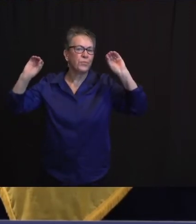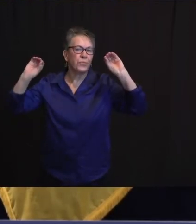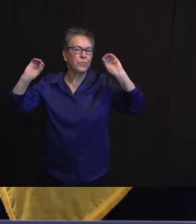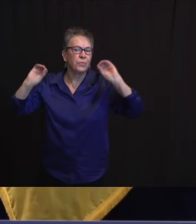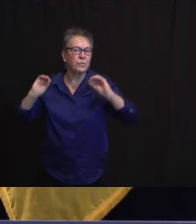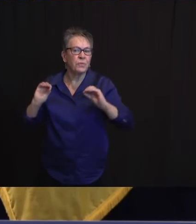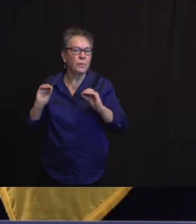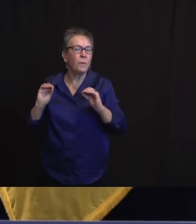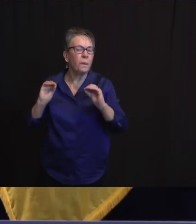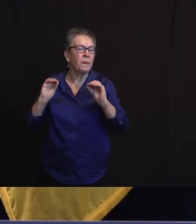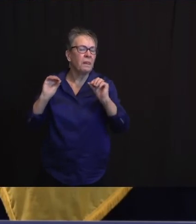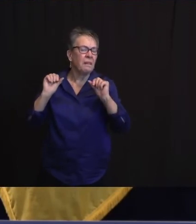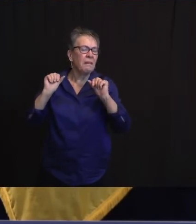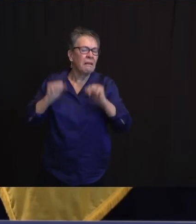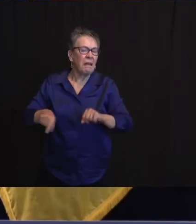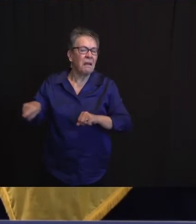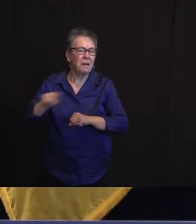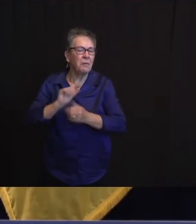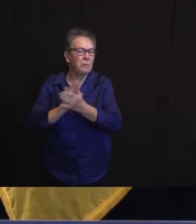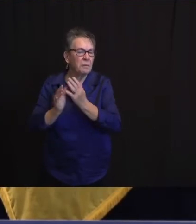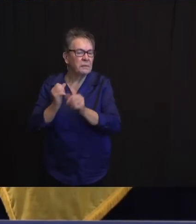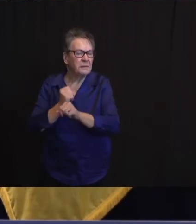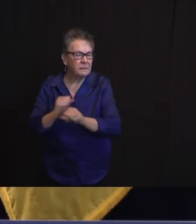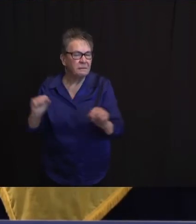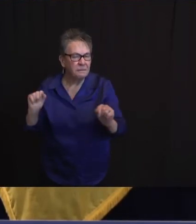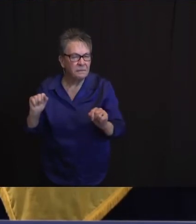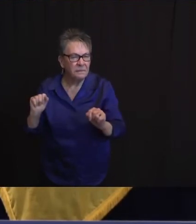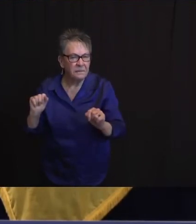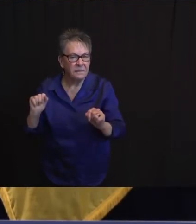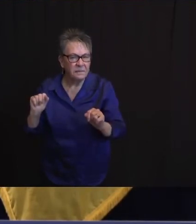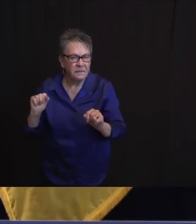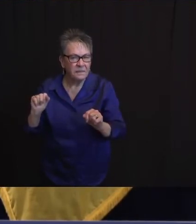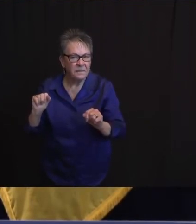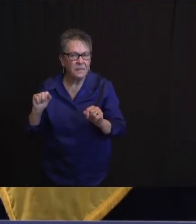no, I'd say two things on hunger strikes. There's no